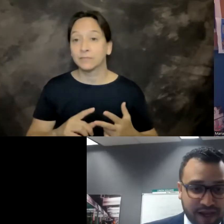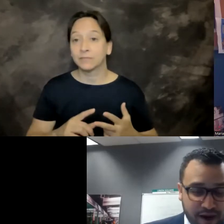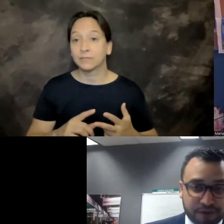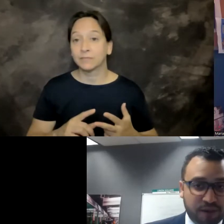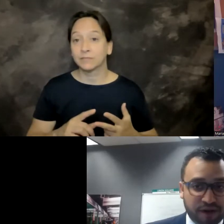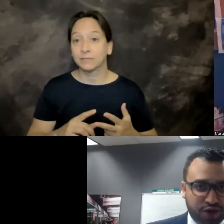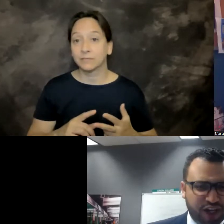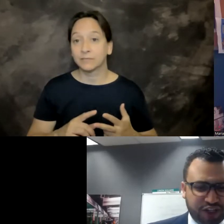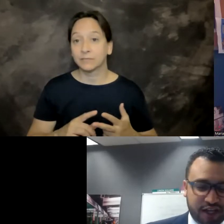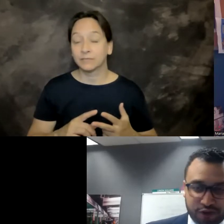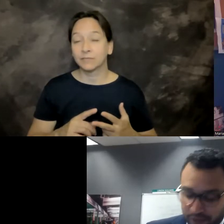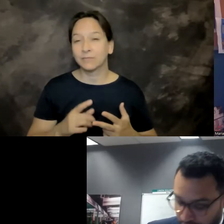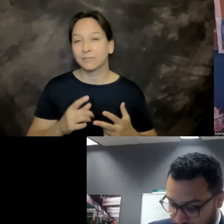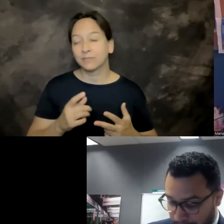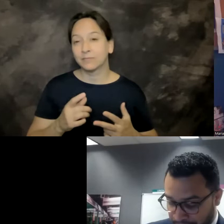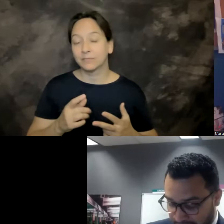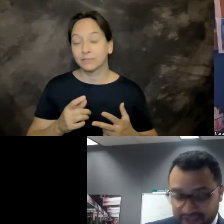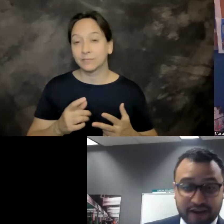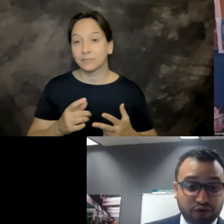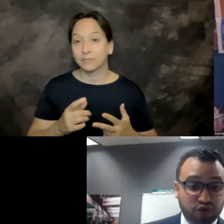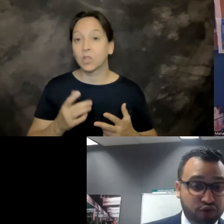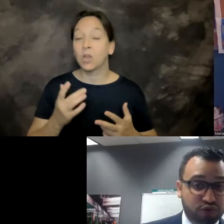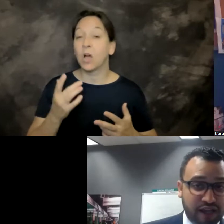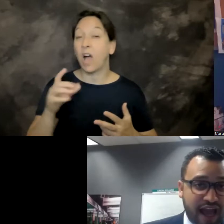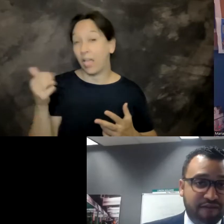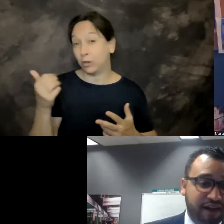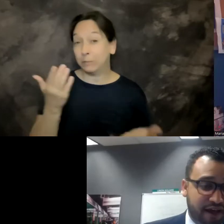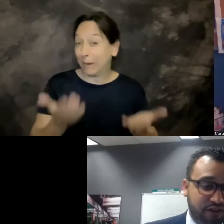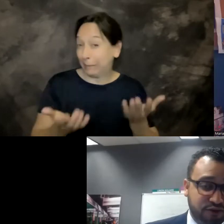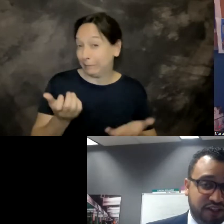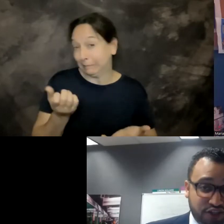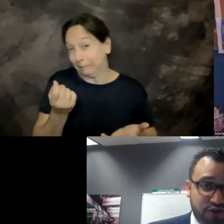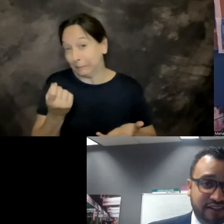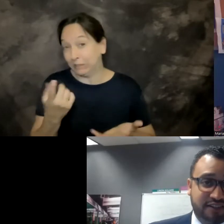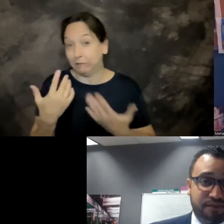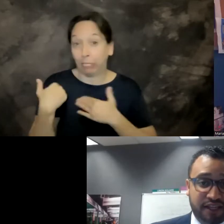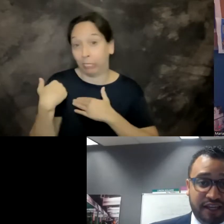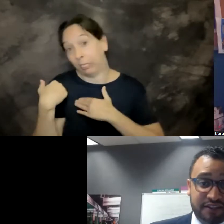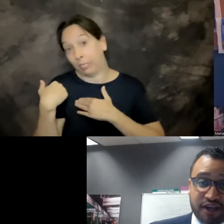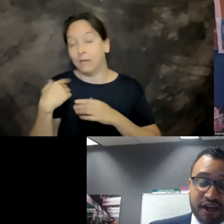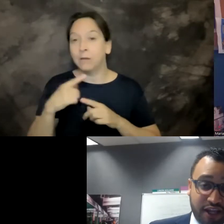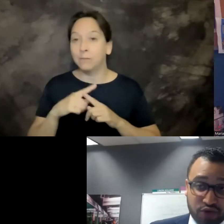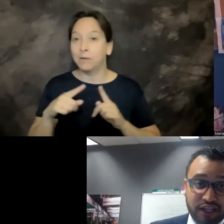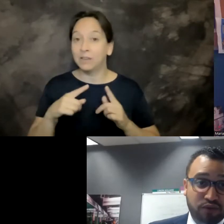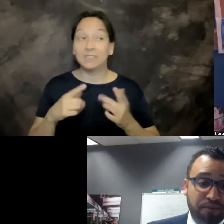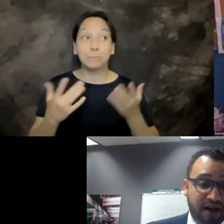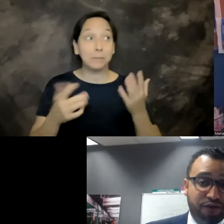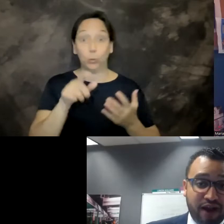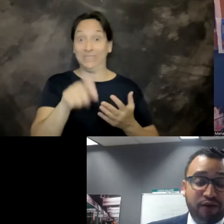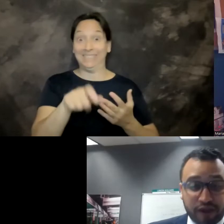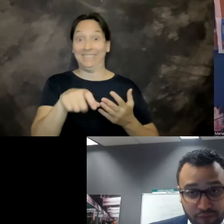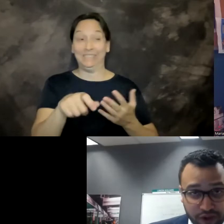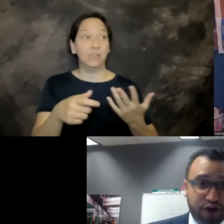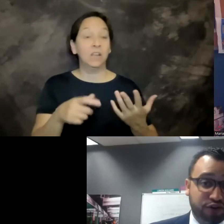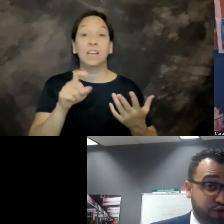guess, not cumbersome, but it could take a little bit longer, is that if you do have those additional accessibility needs and you need to apply for the